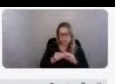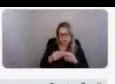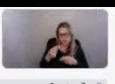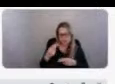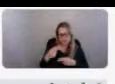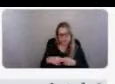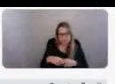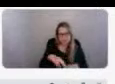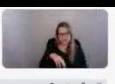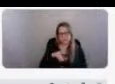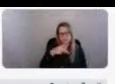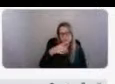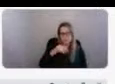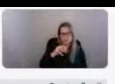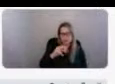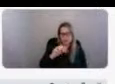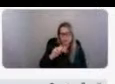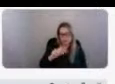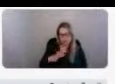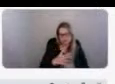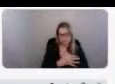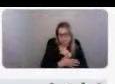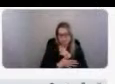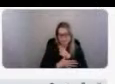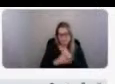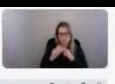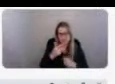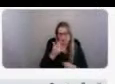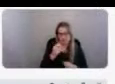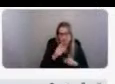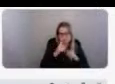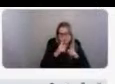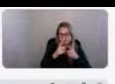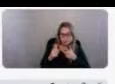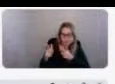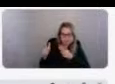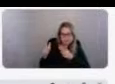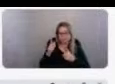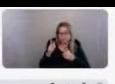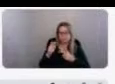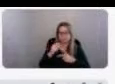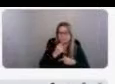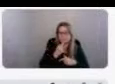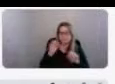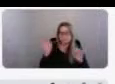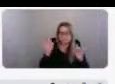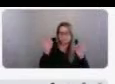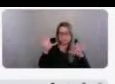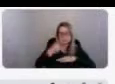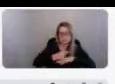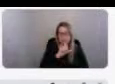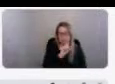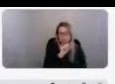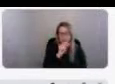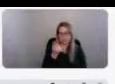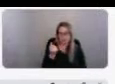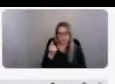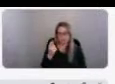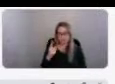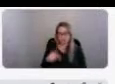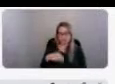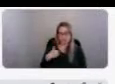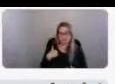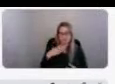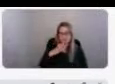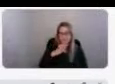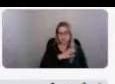county arizona and america when gabby was shot by an extremist that horrible day in 2011 she was holding congress